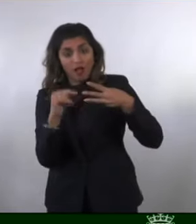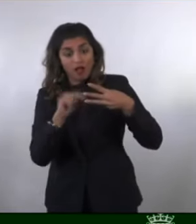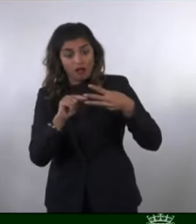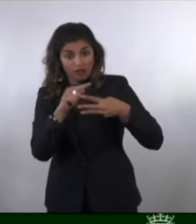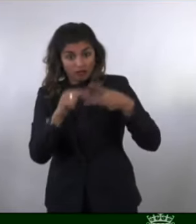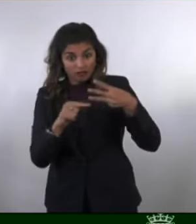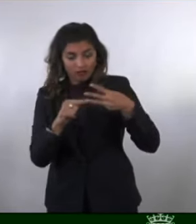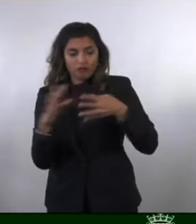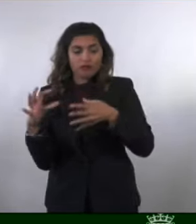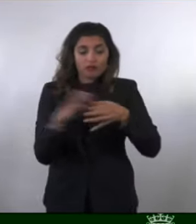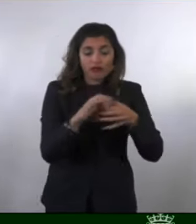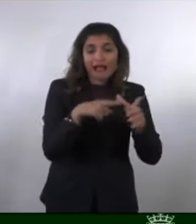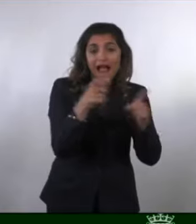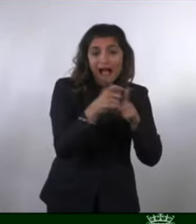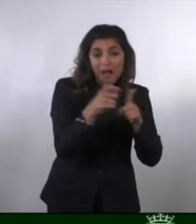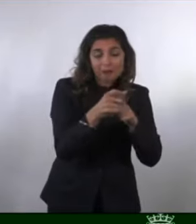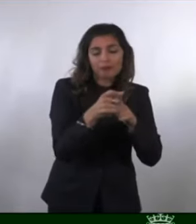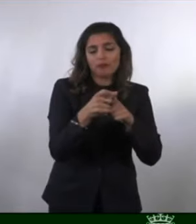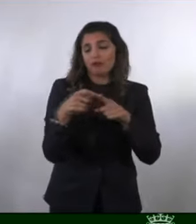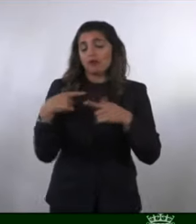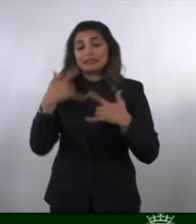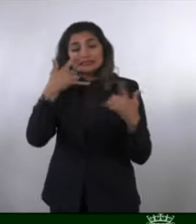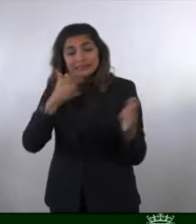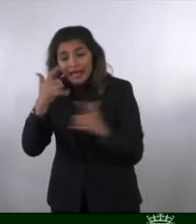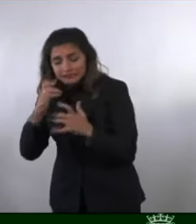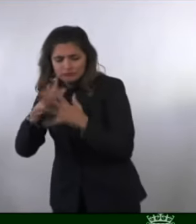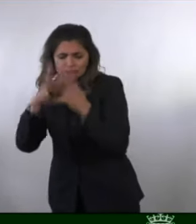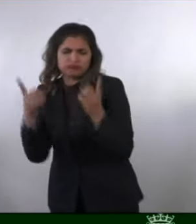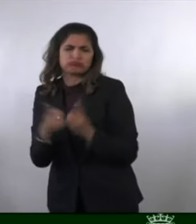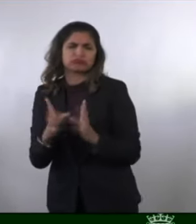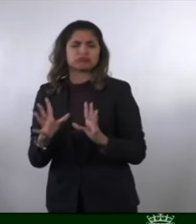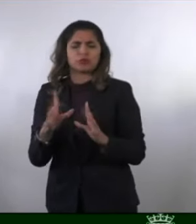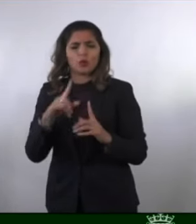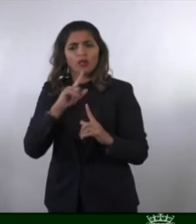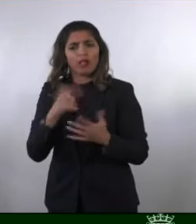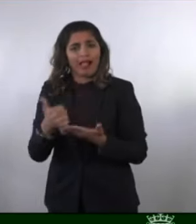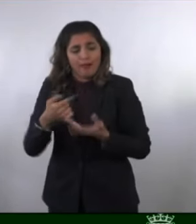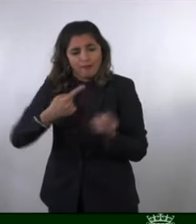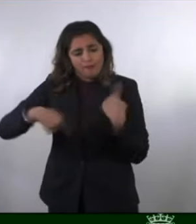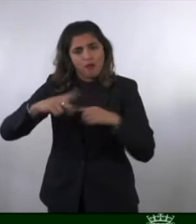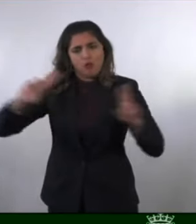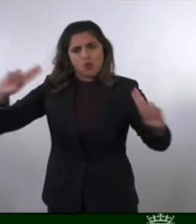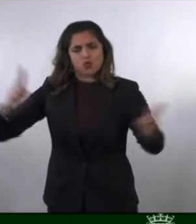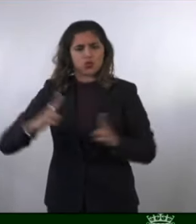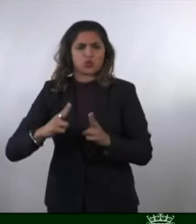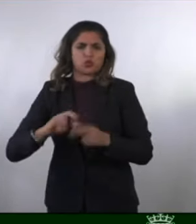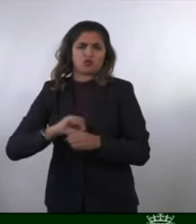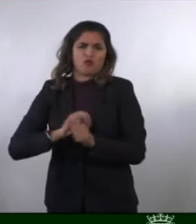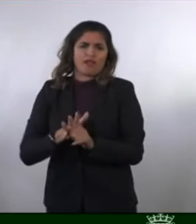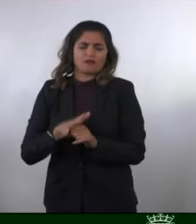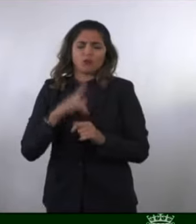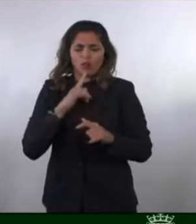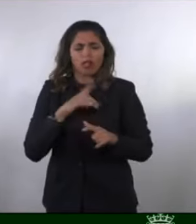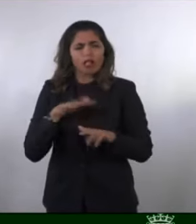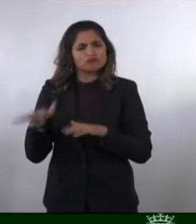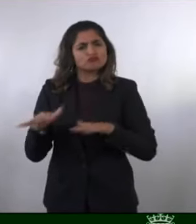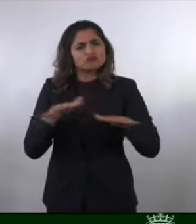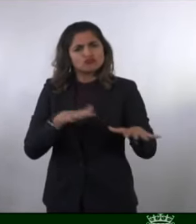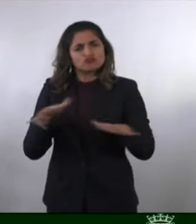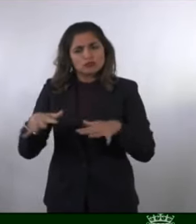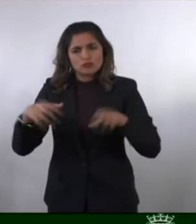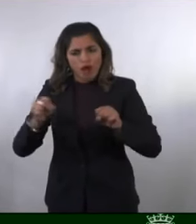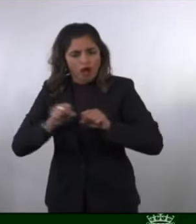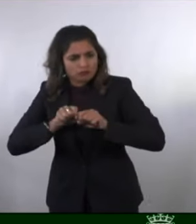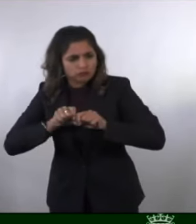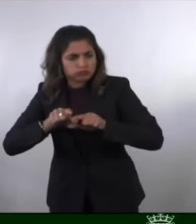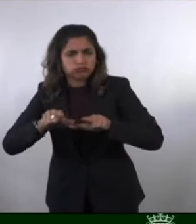and lateral flow tests and the gradual rollout in the weeks and months ahead of the vaccine,